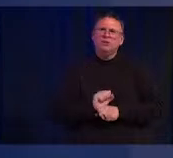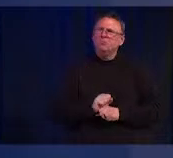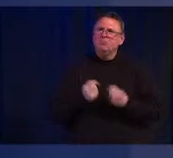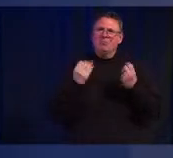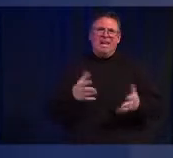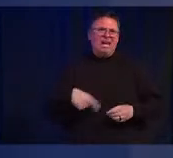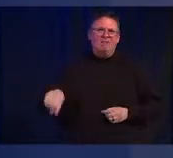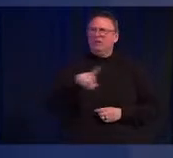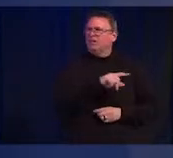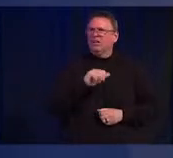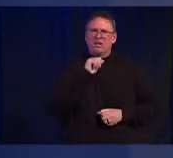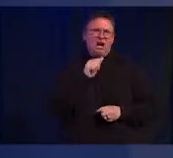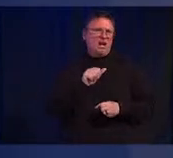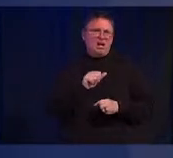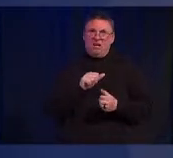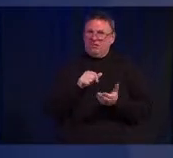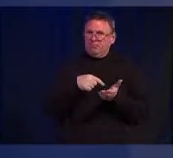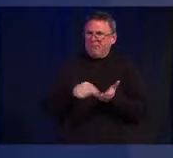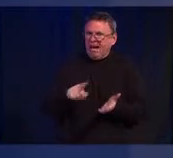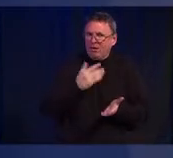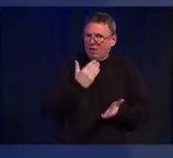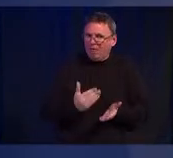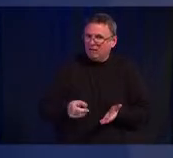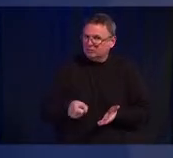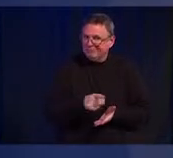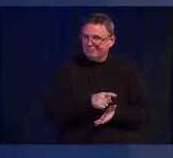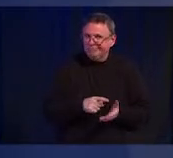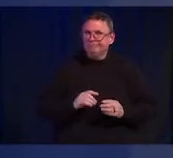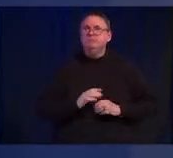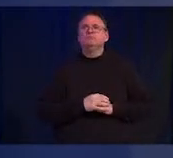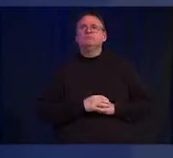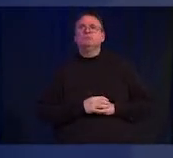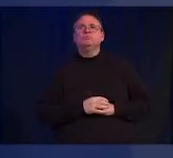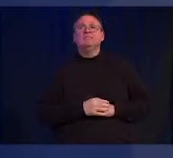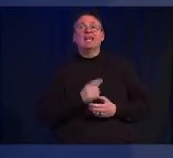But just last week, my opponent's ticket came out and said he would